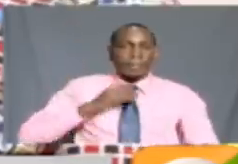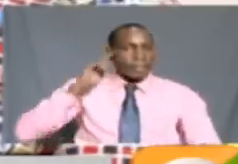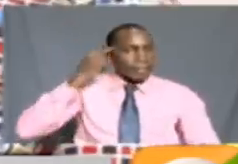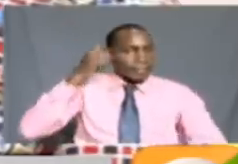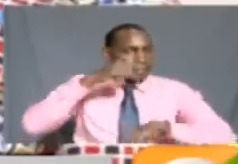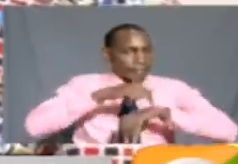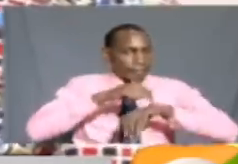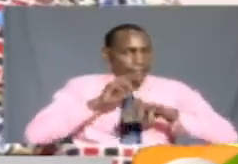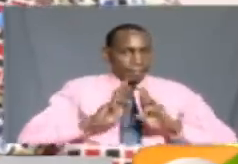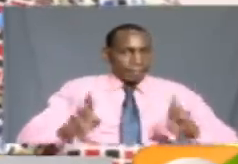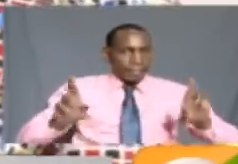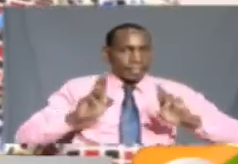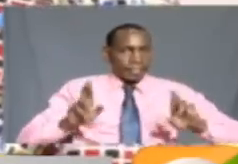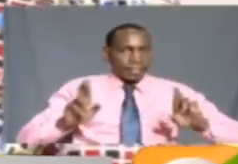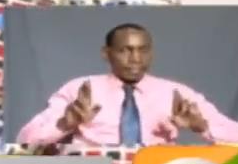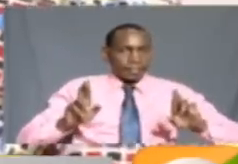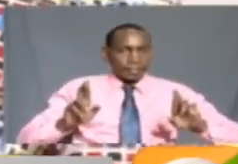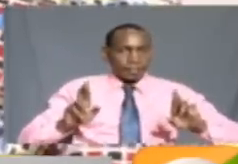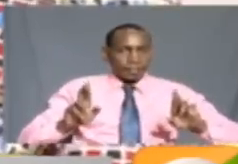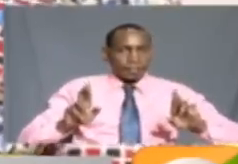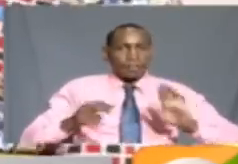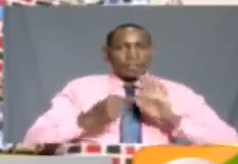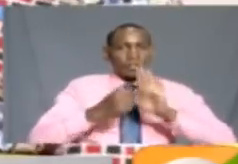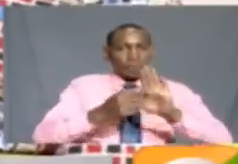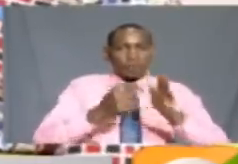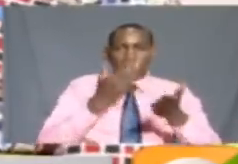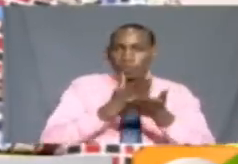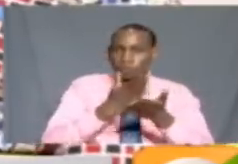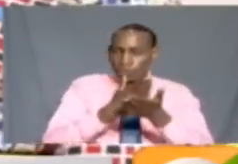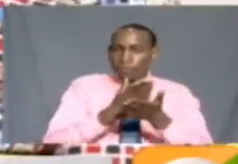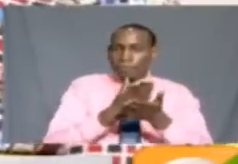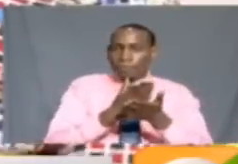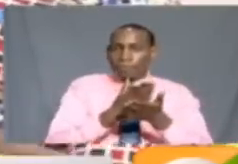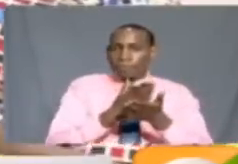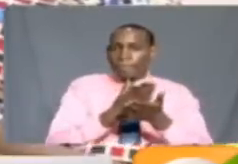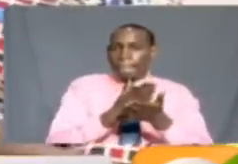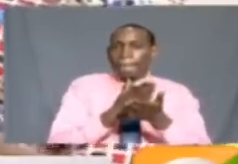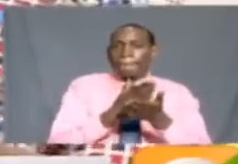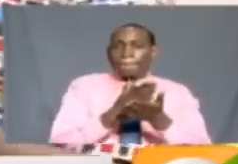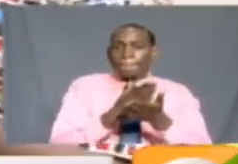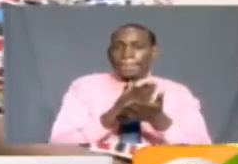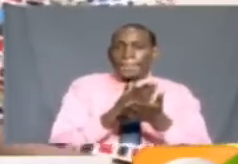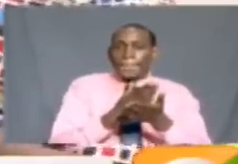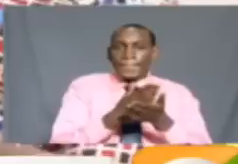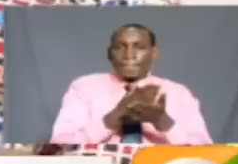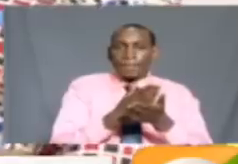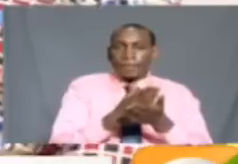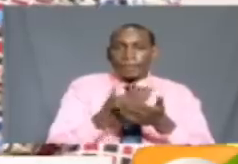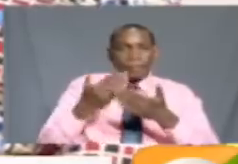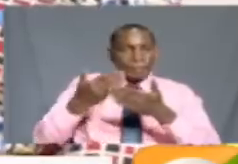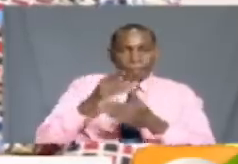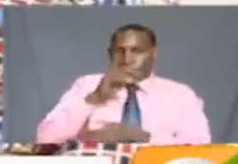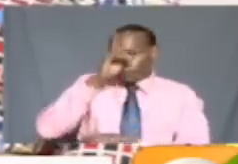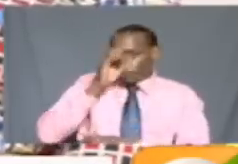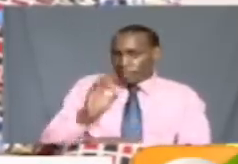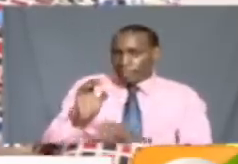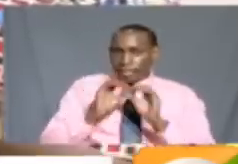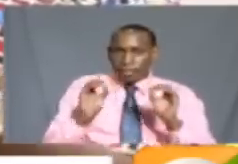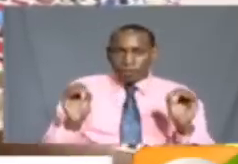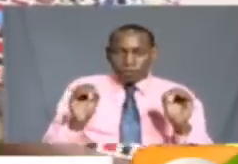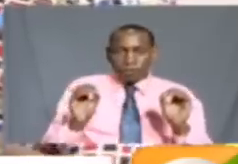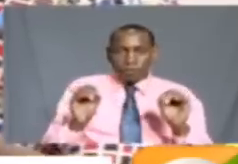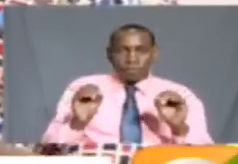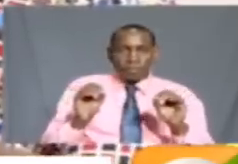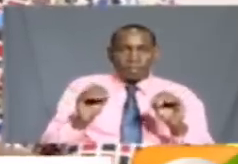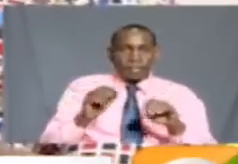time. I think it's time we manifested that fact. We've been not so serious because at the end of the day, when you look